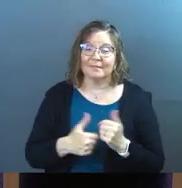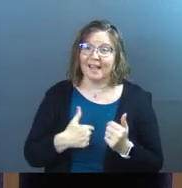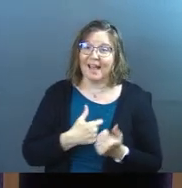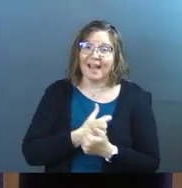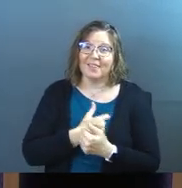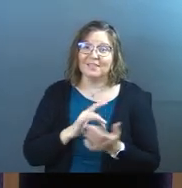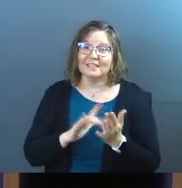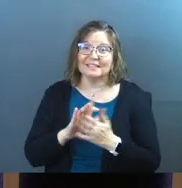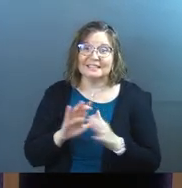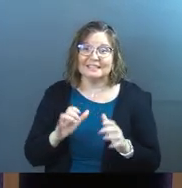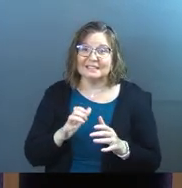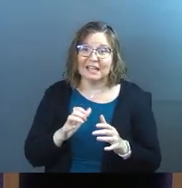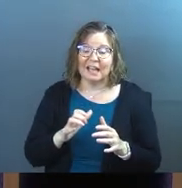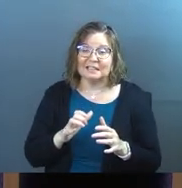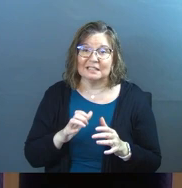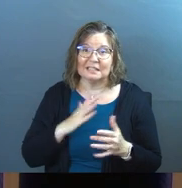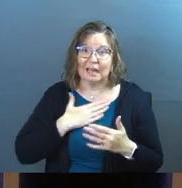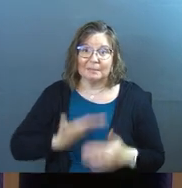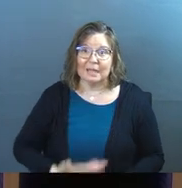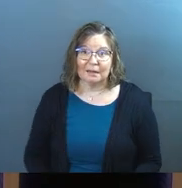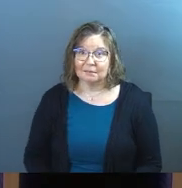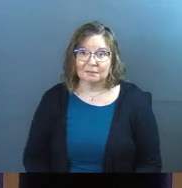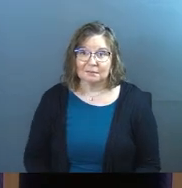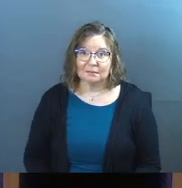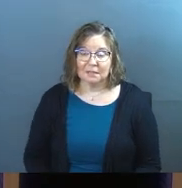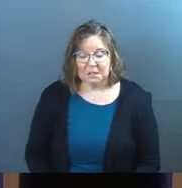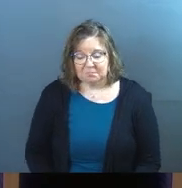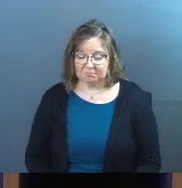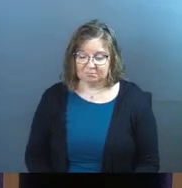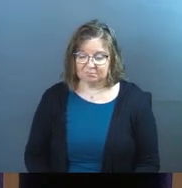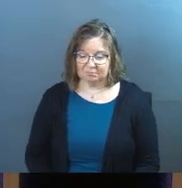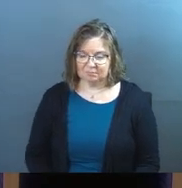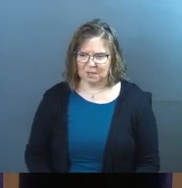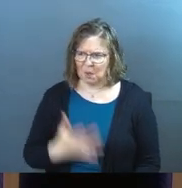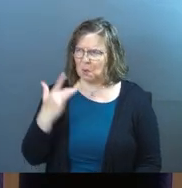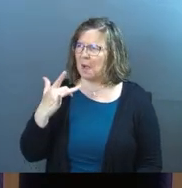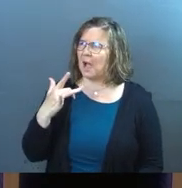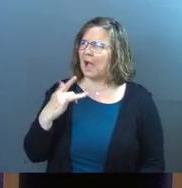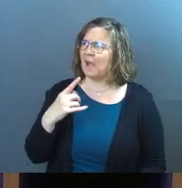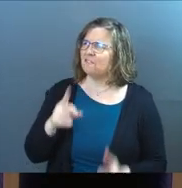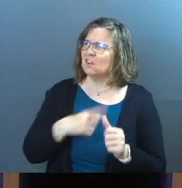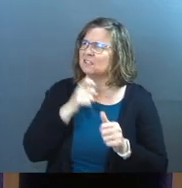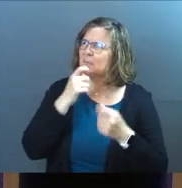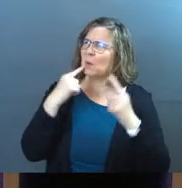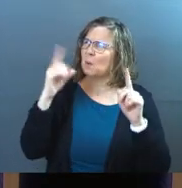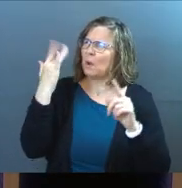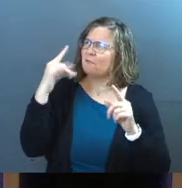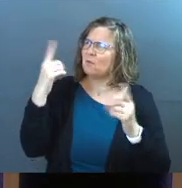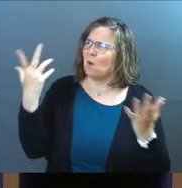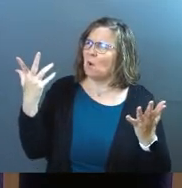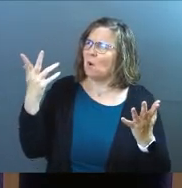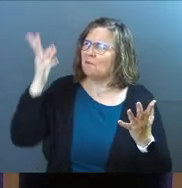I love that Jesus doesn't throw a fit. And he doesn't say, "Why, Father?"